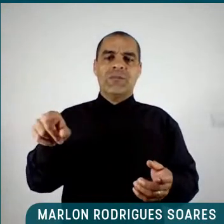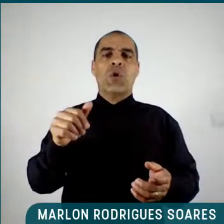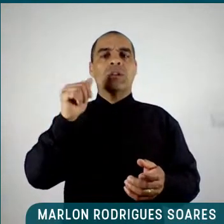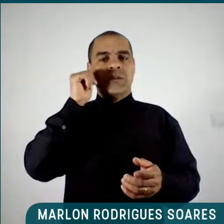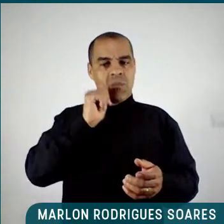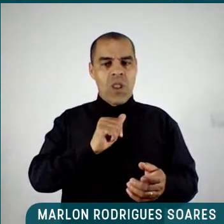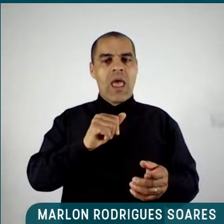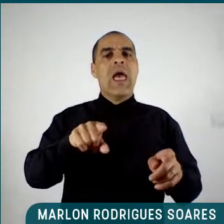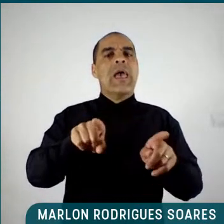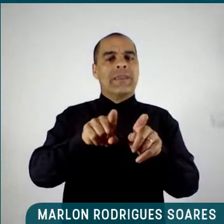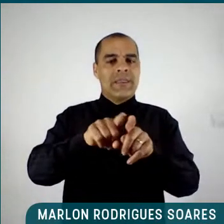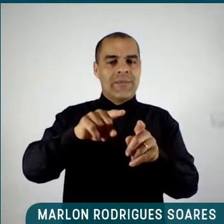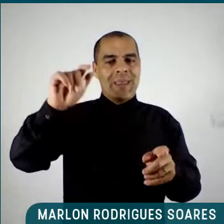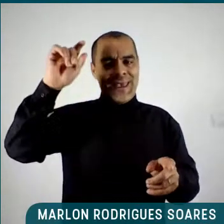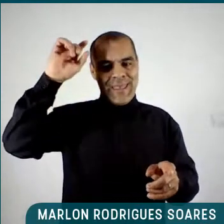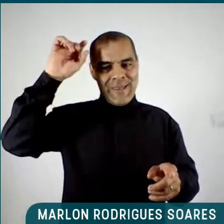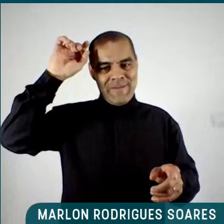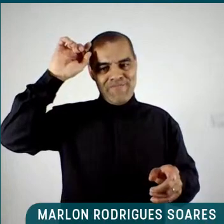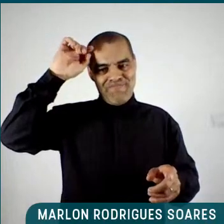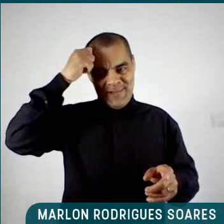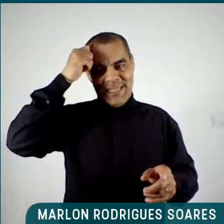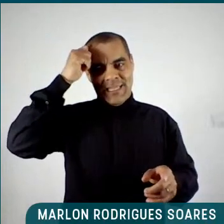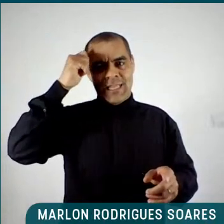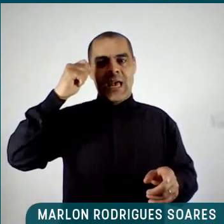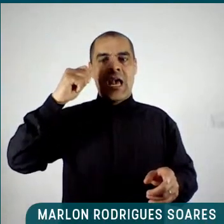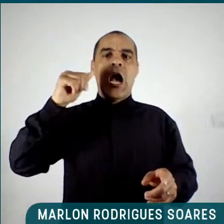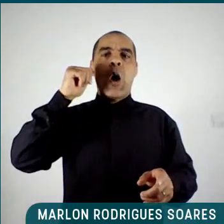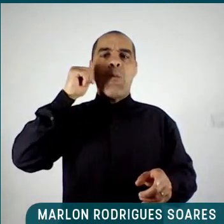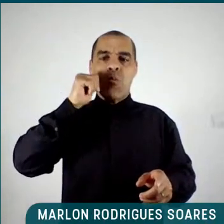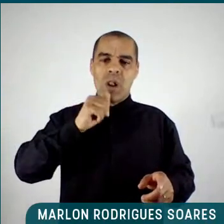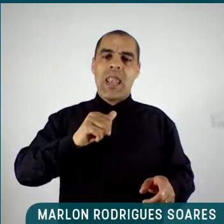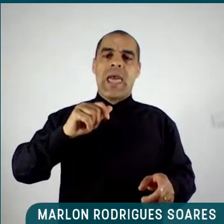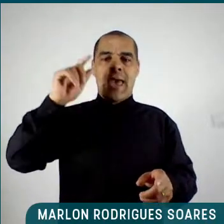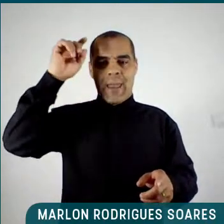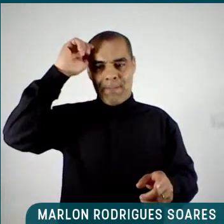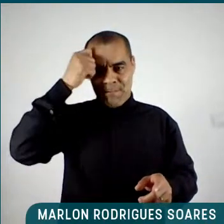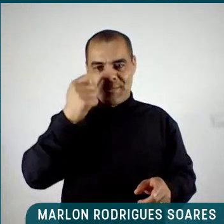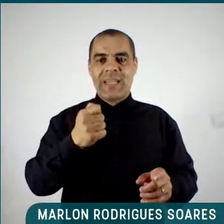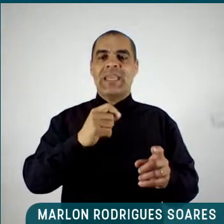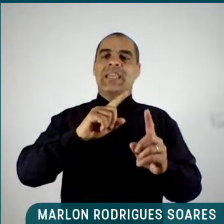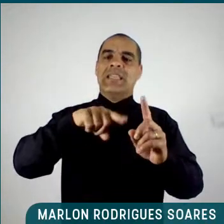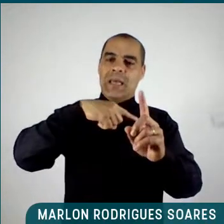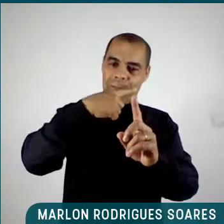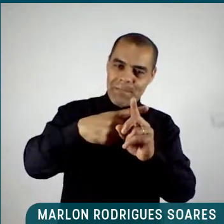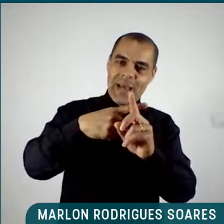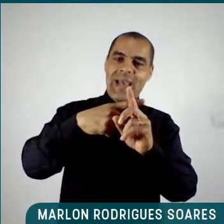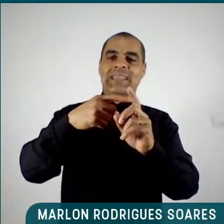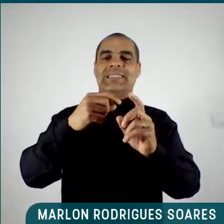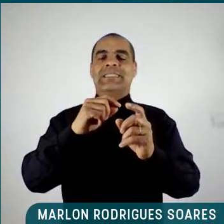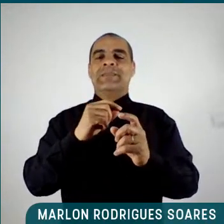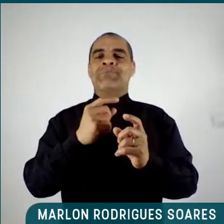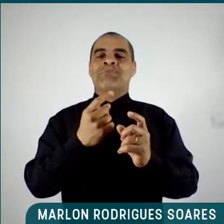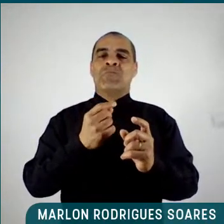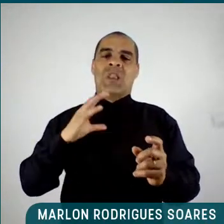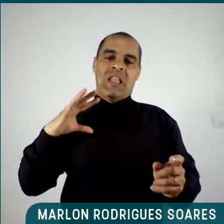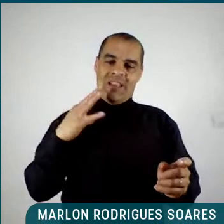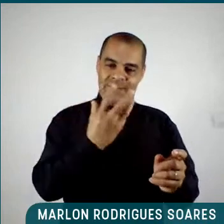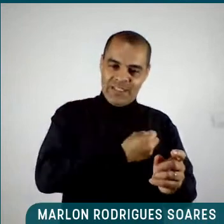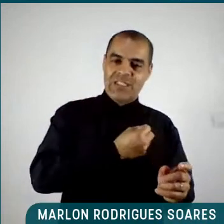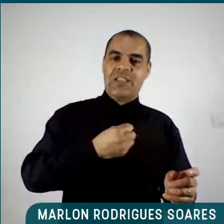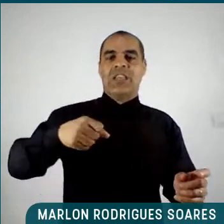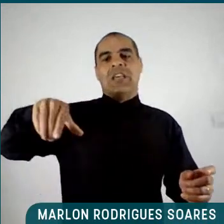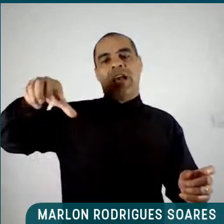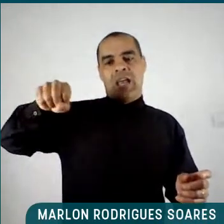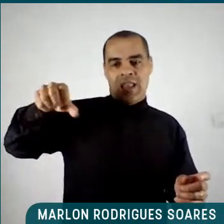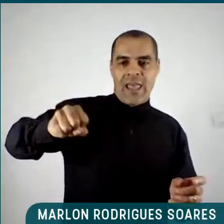are a ou woman preta and e black. You can be travesti, a woman woman preta e black and travesti e transvestite, lésbica, e também woman vai somar tudo isso.